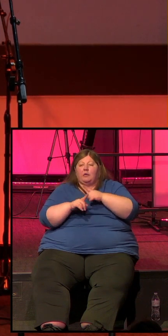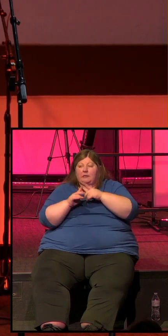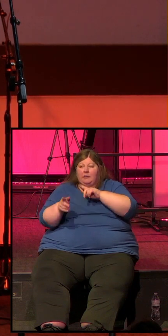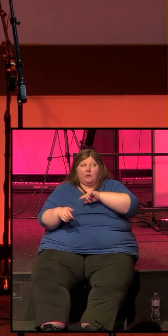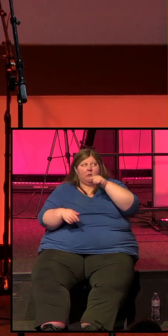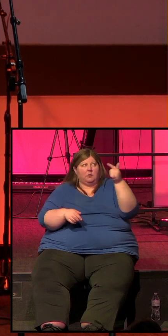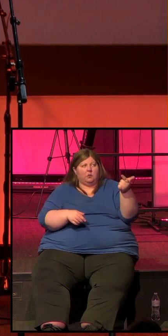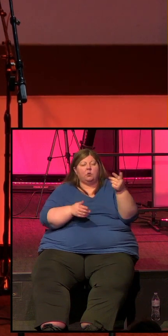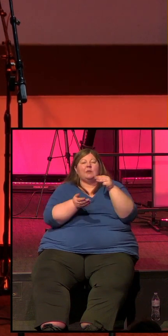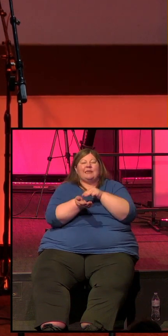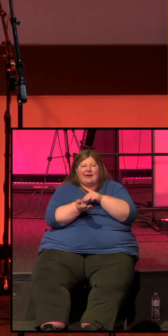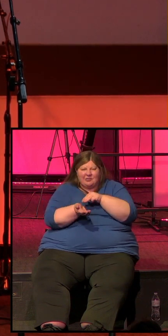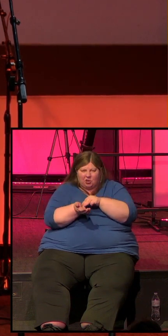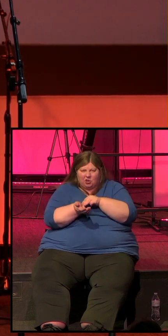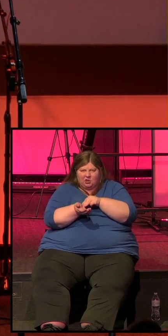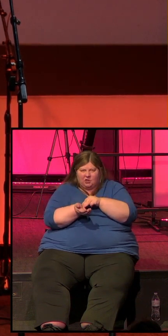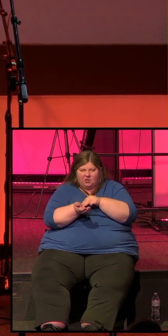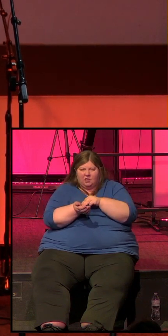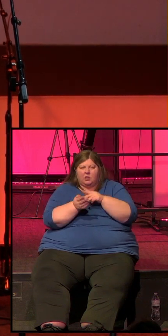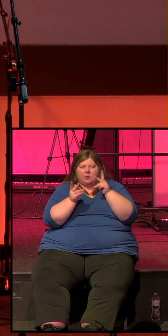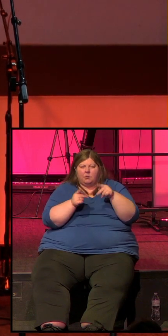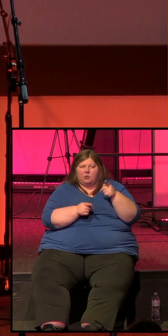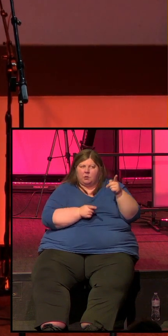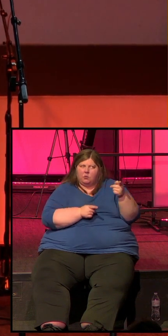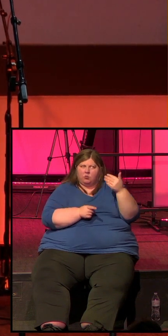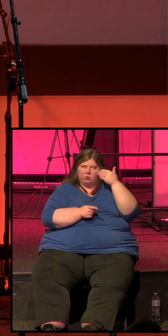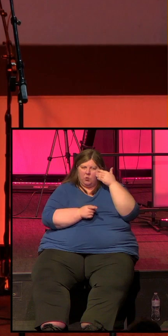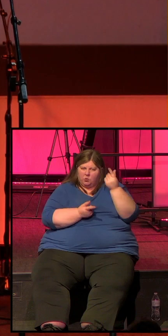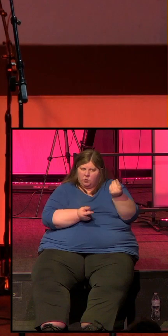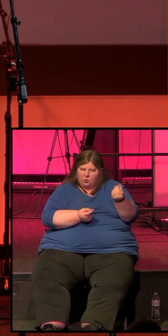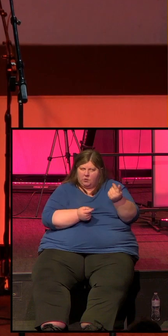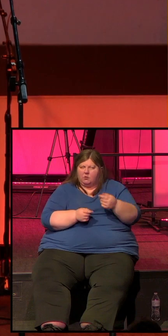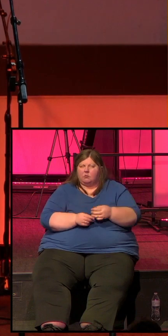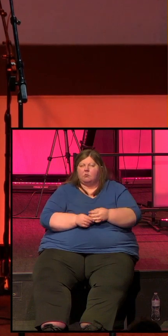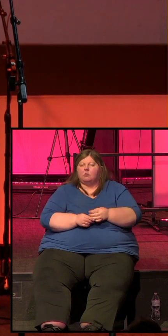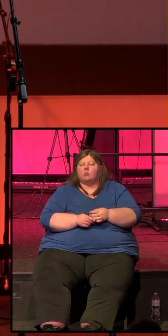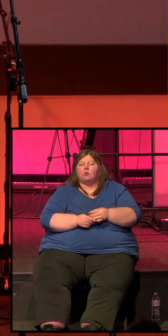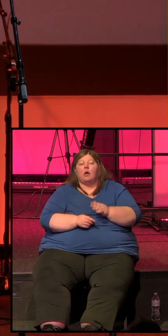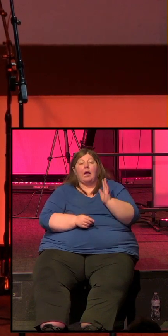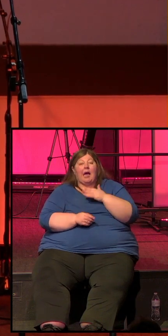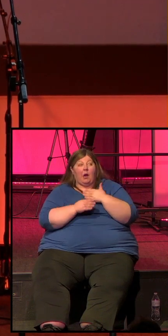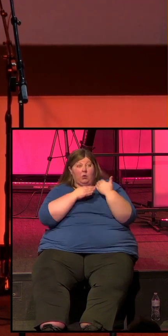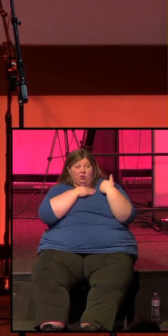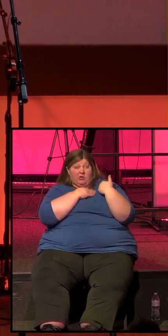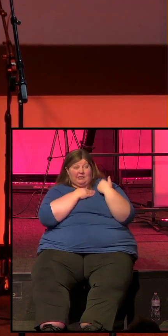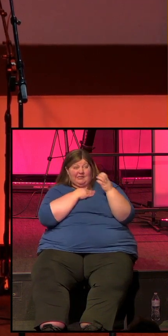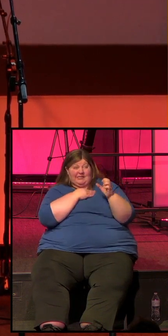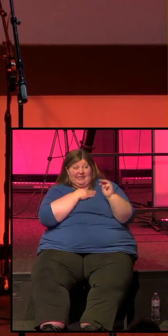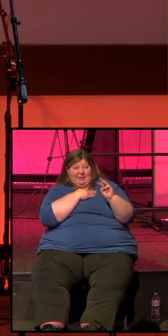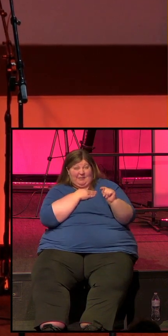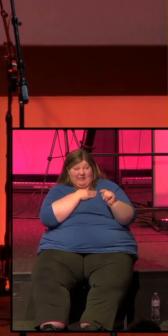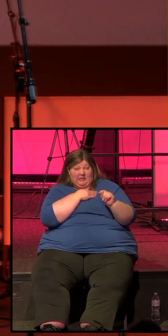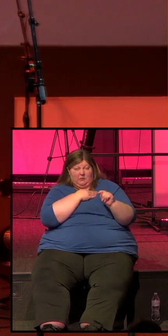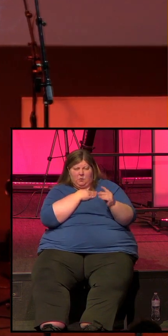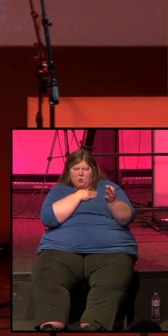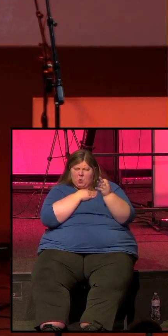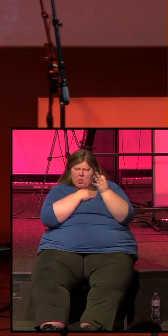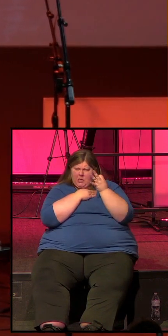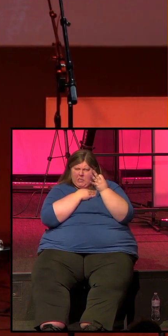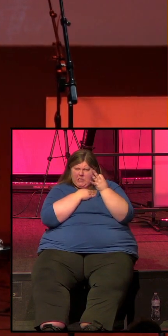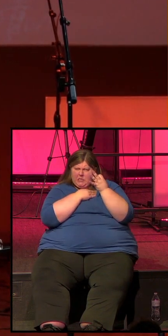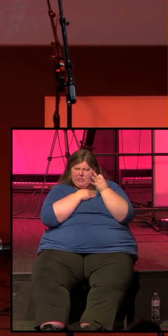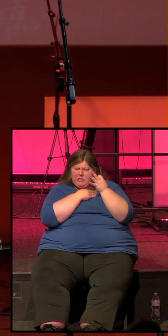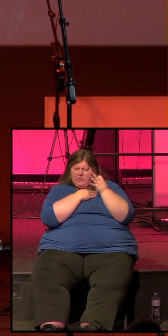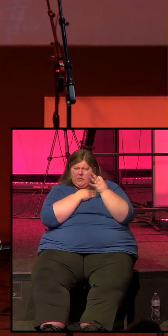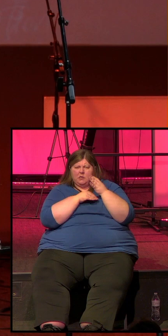to a doctor, right? Somebody who knows what they are doing. Our job as EMTs, and they drilled this into us, is